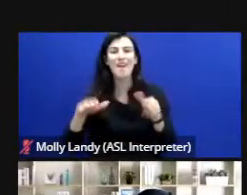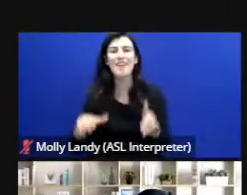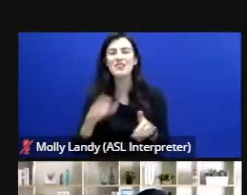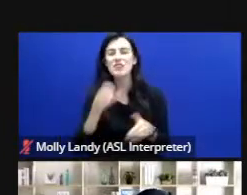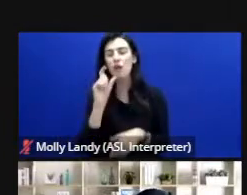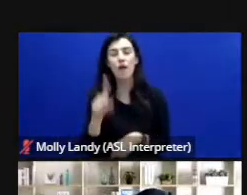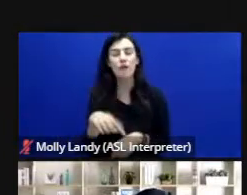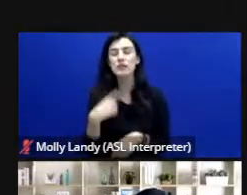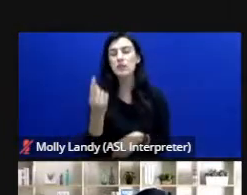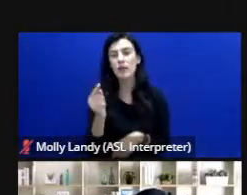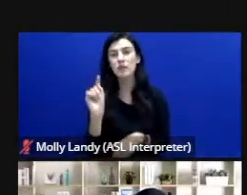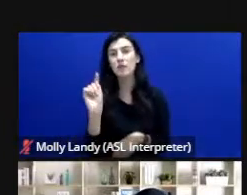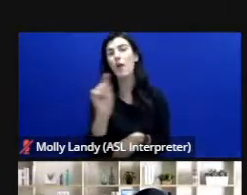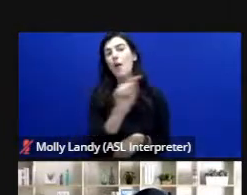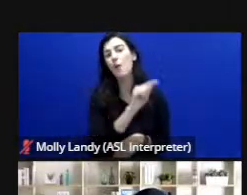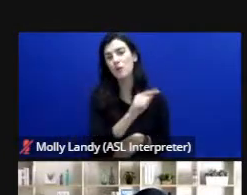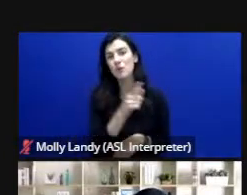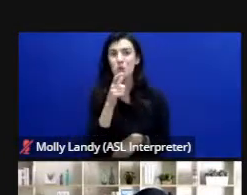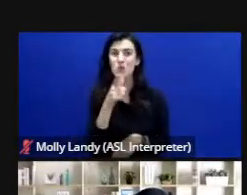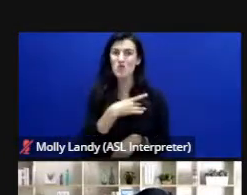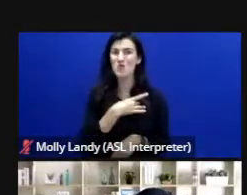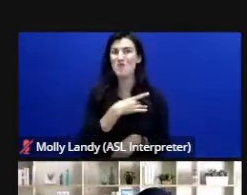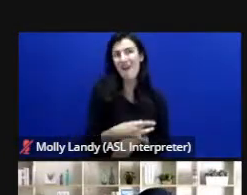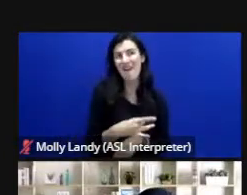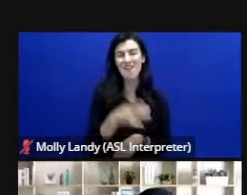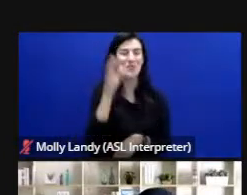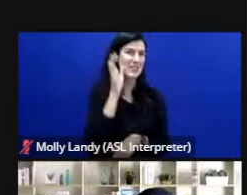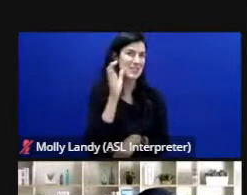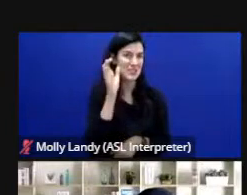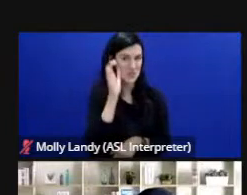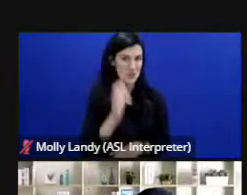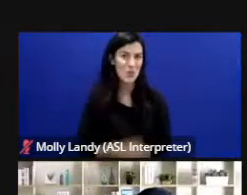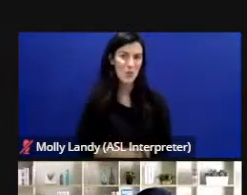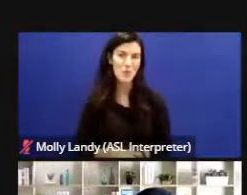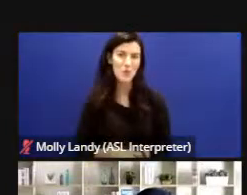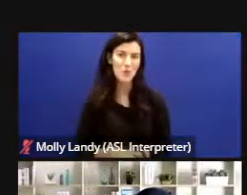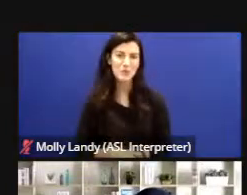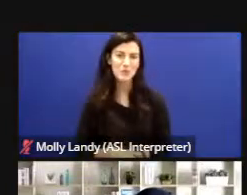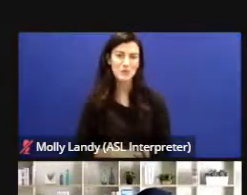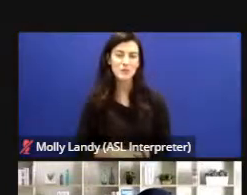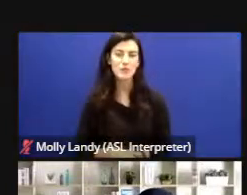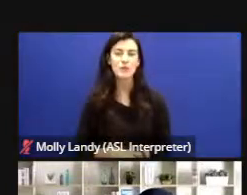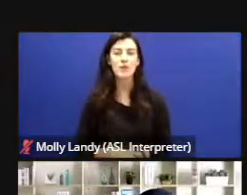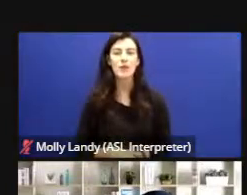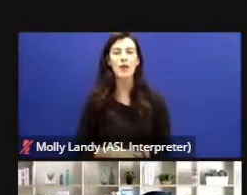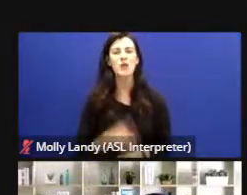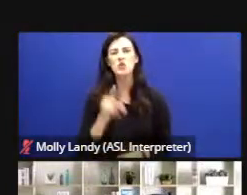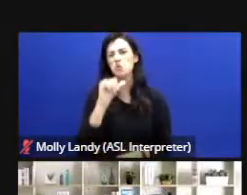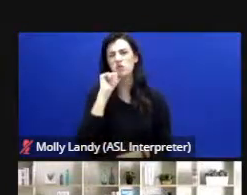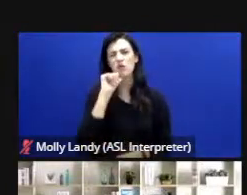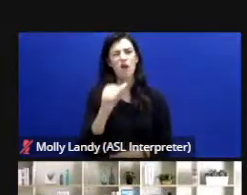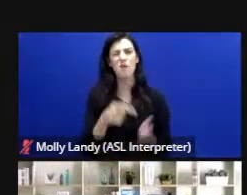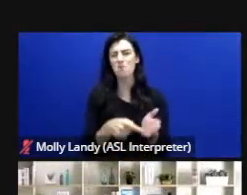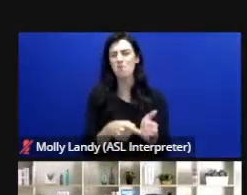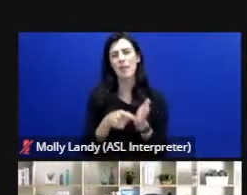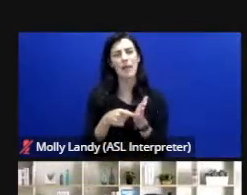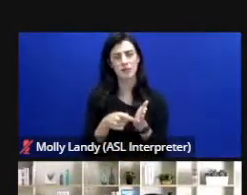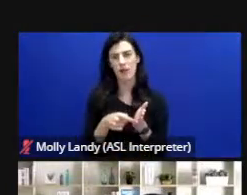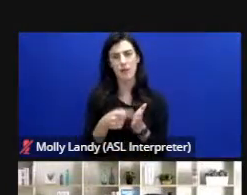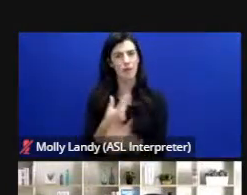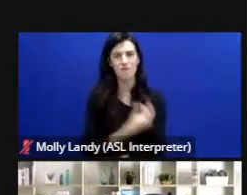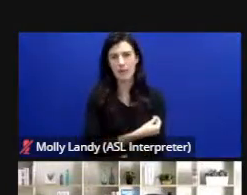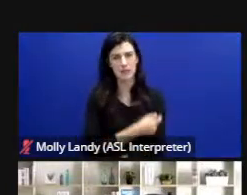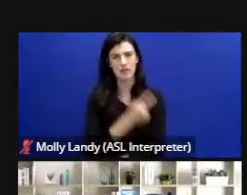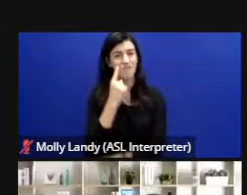just the ones that you like to listen to. And do not mandate the vaccine for students